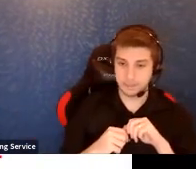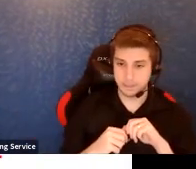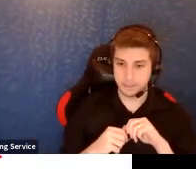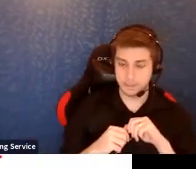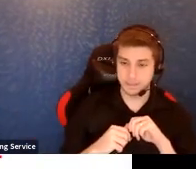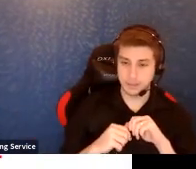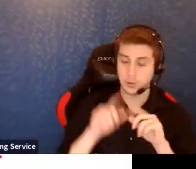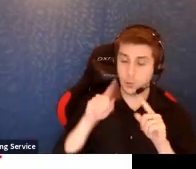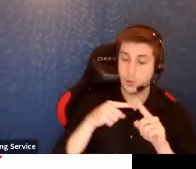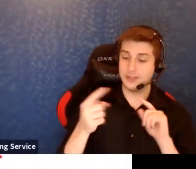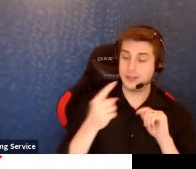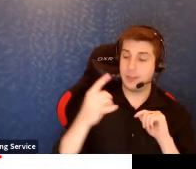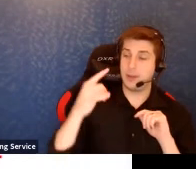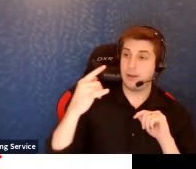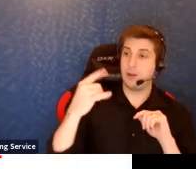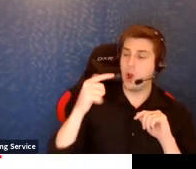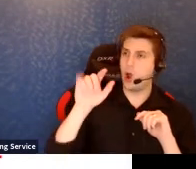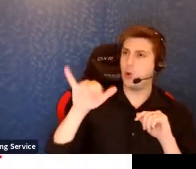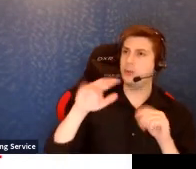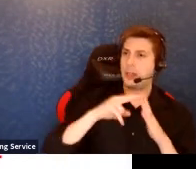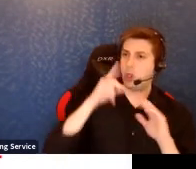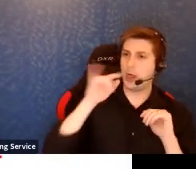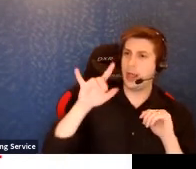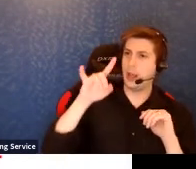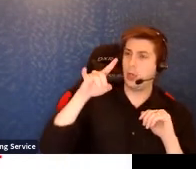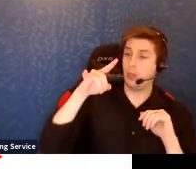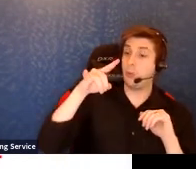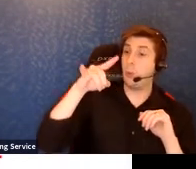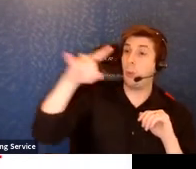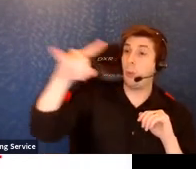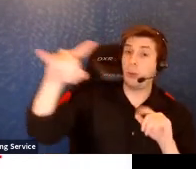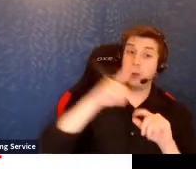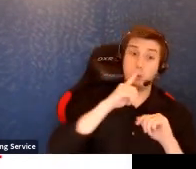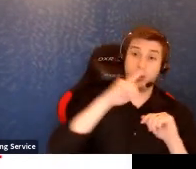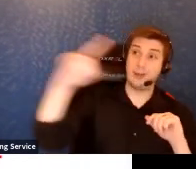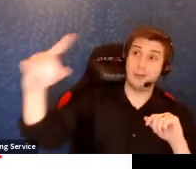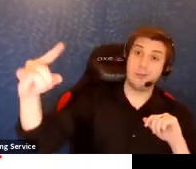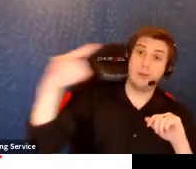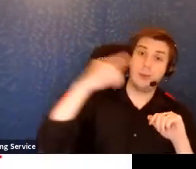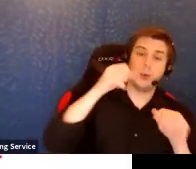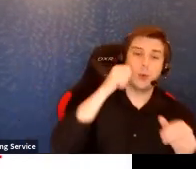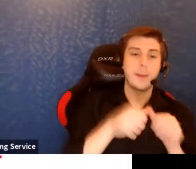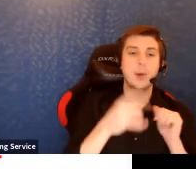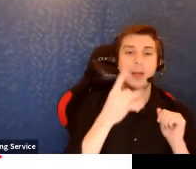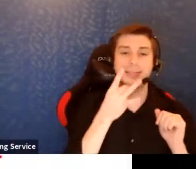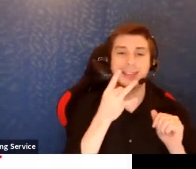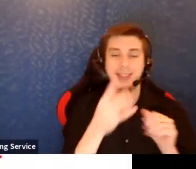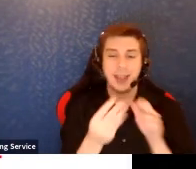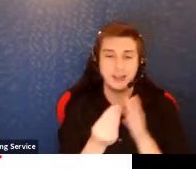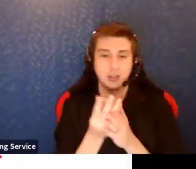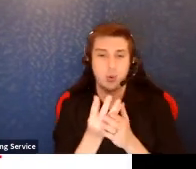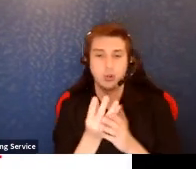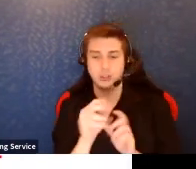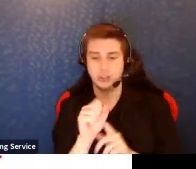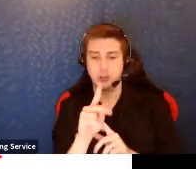than towards the observer. Remember, our light sources are just point light sources, and it is incredibly